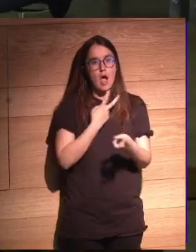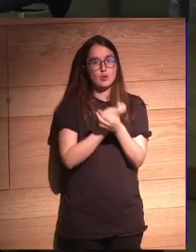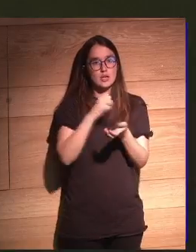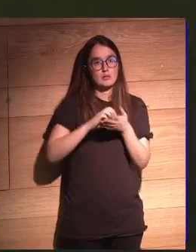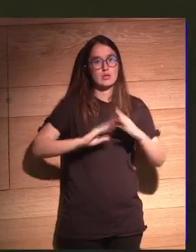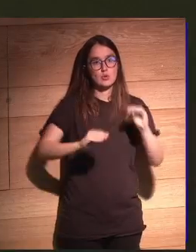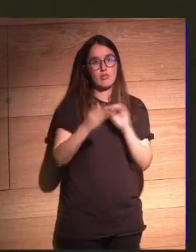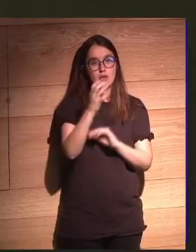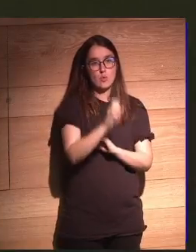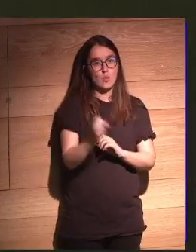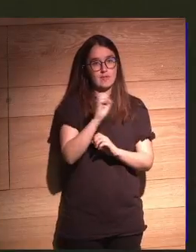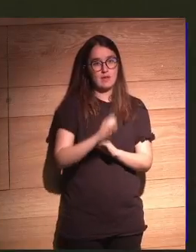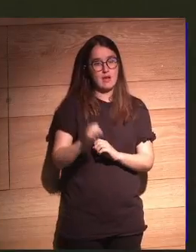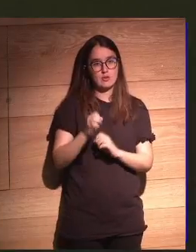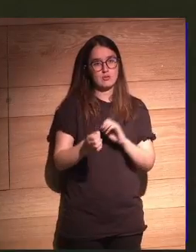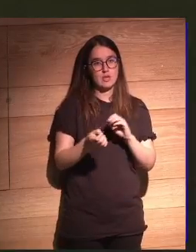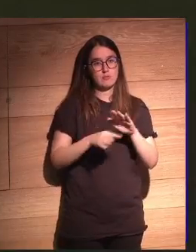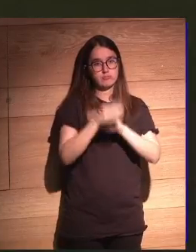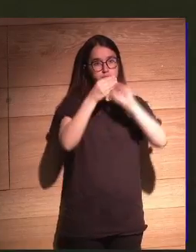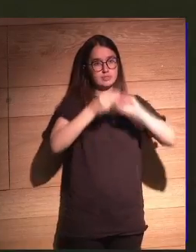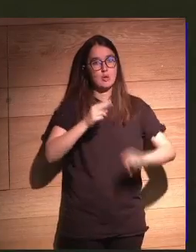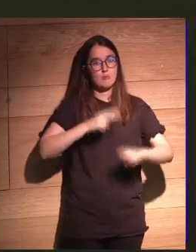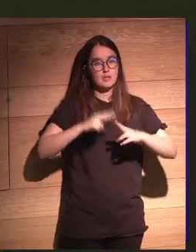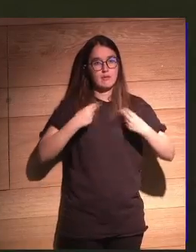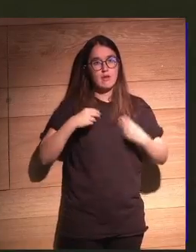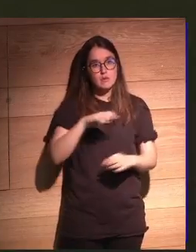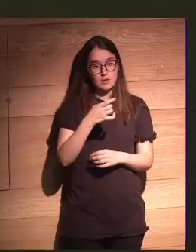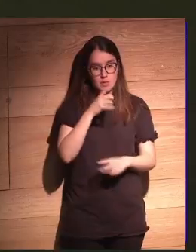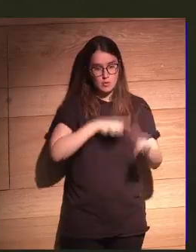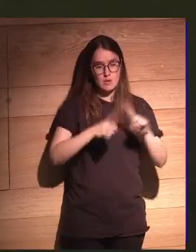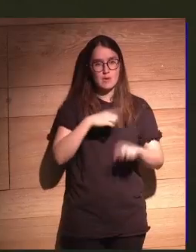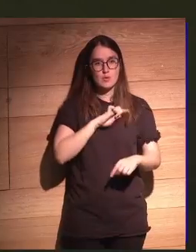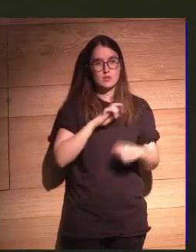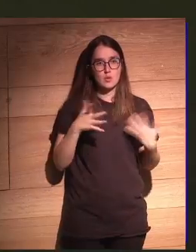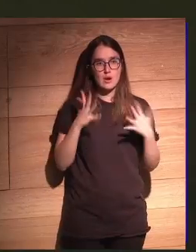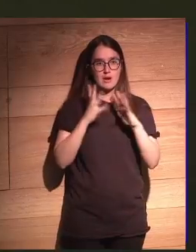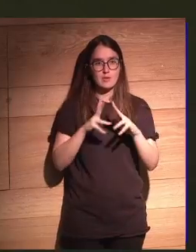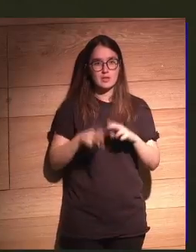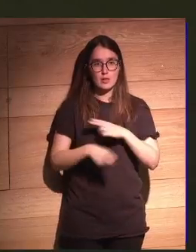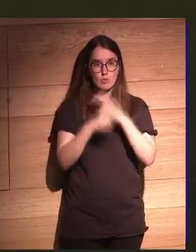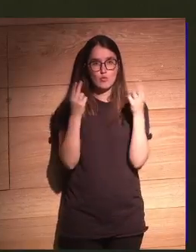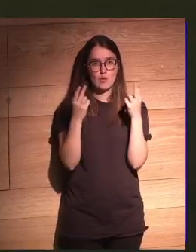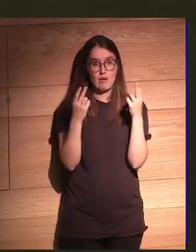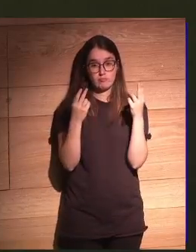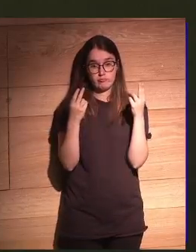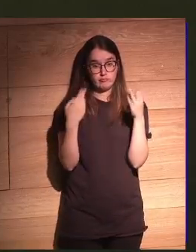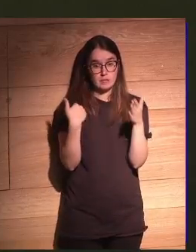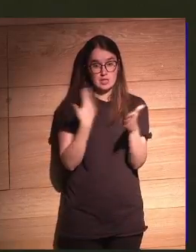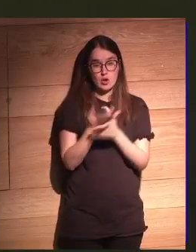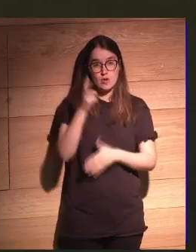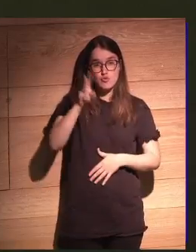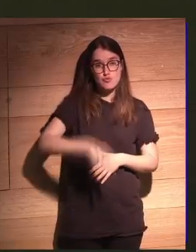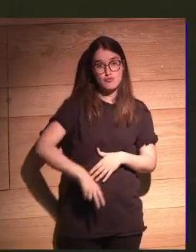the main owners of the buildings, and they have been developing their policy for over 50 years. The problem here is that the